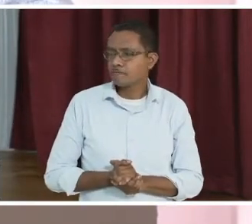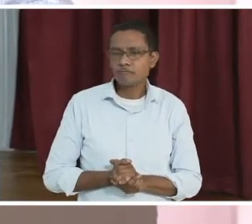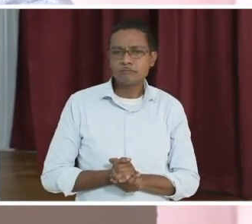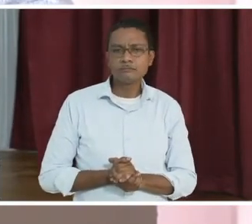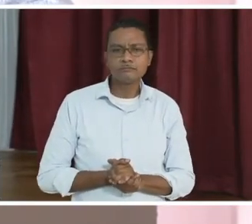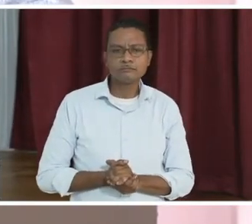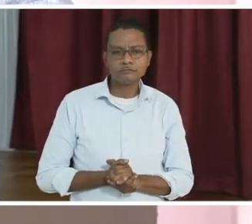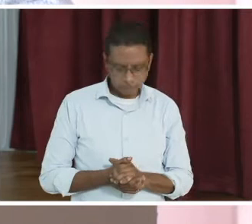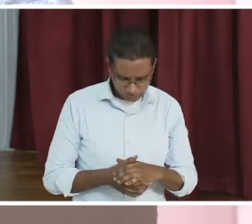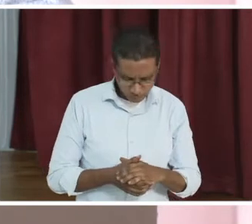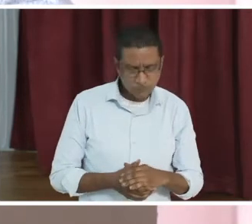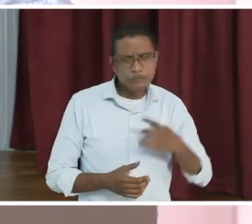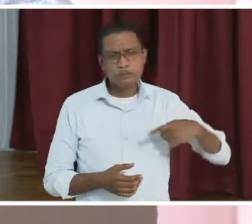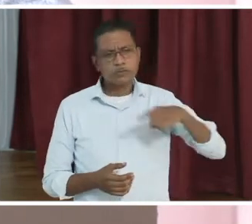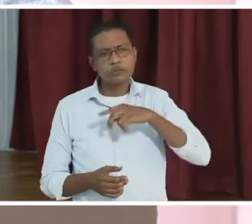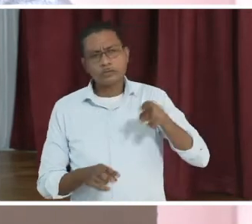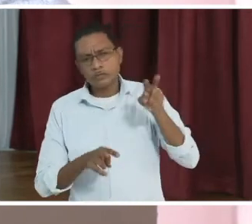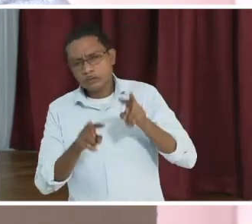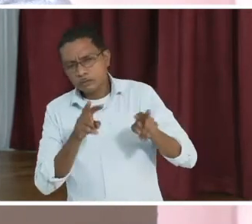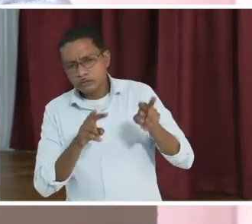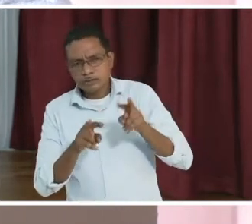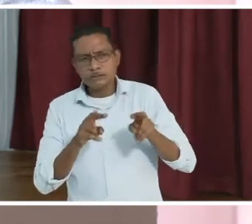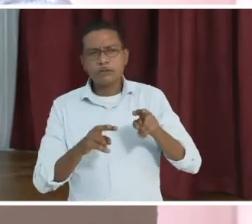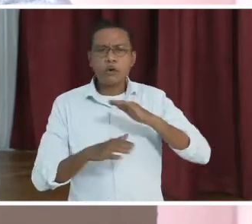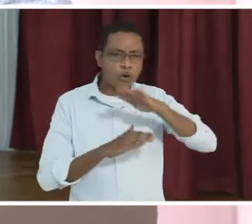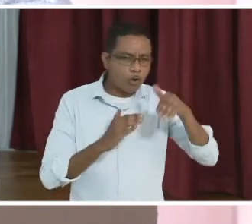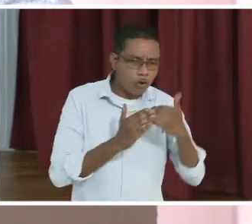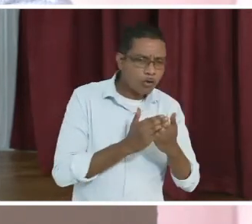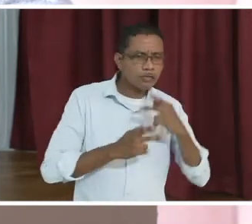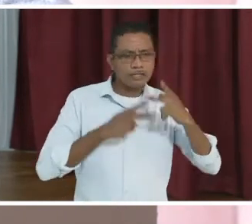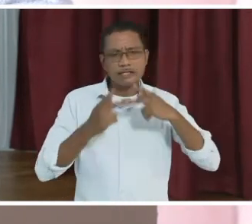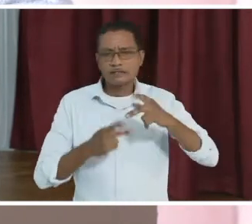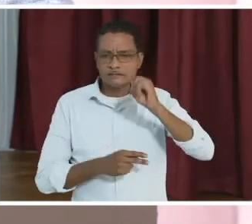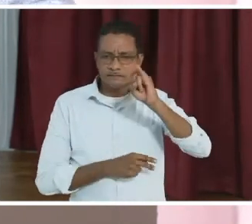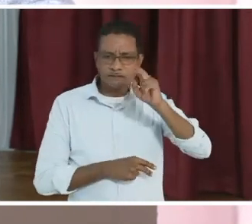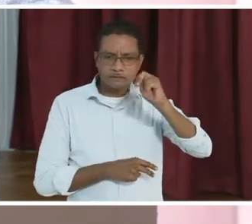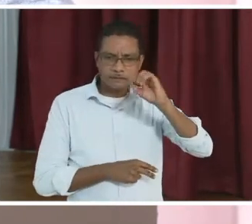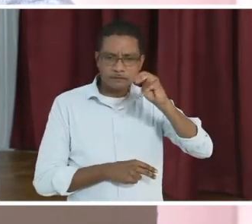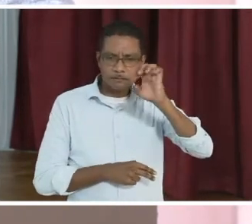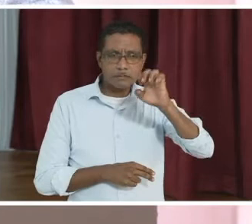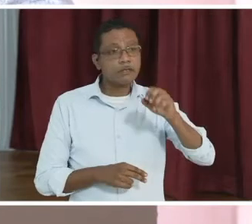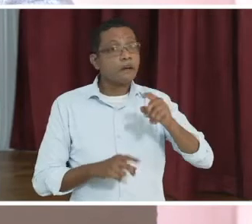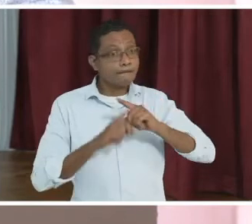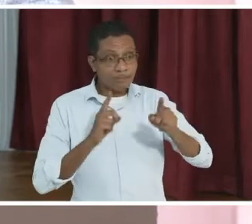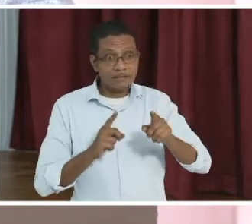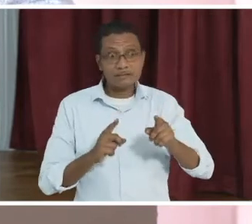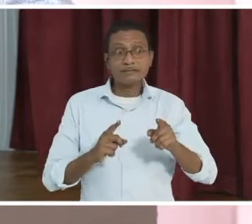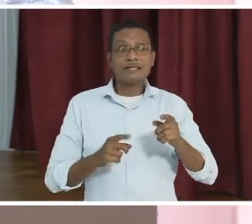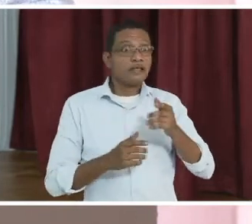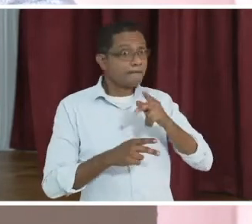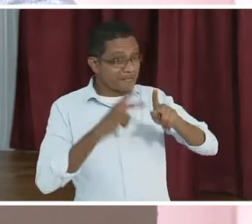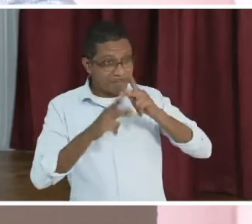And we would look at all categories of incomes. Of course, you must provide your evidence of income. So yes, we look